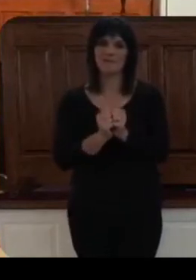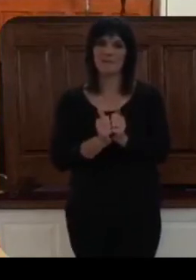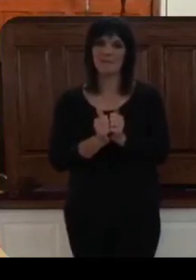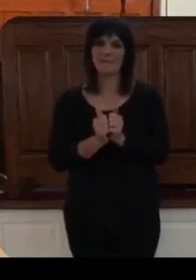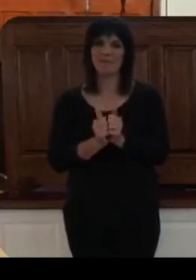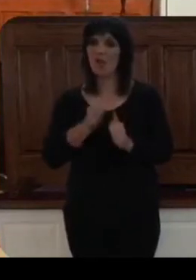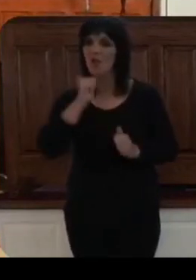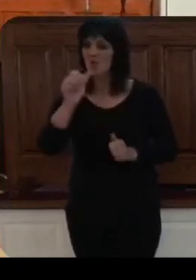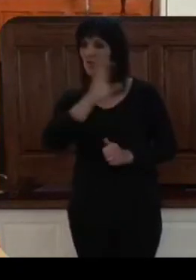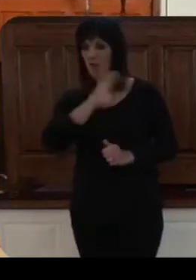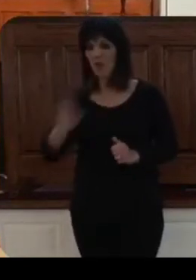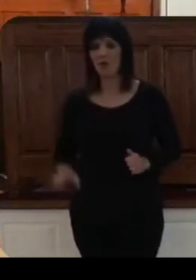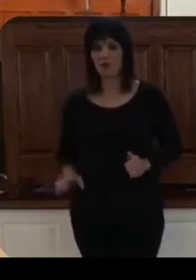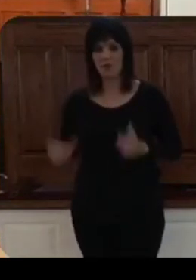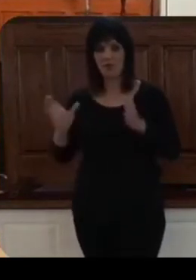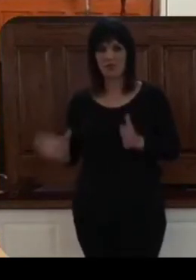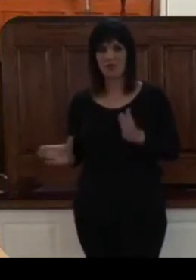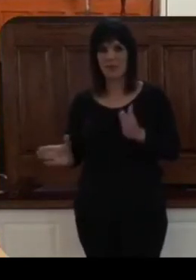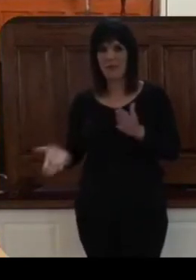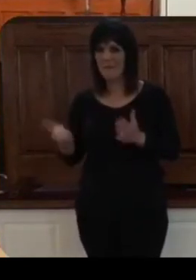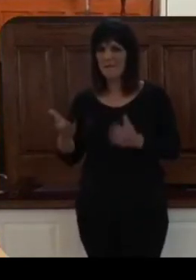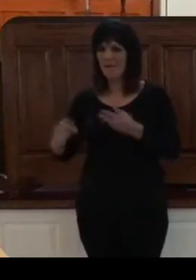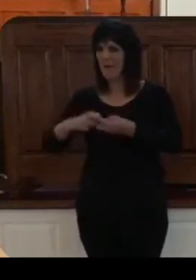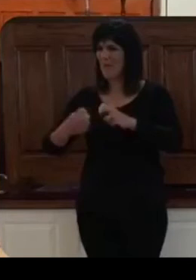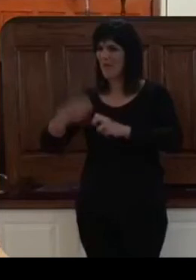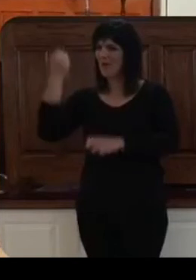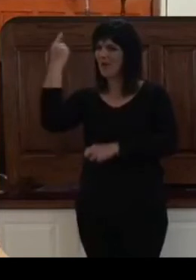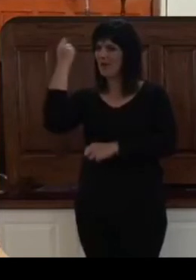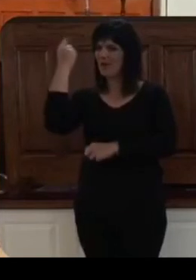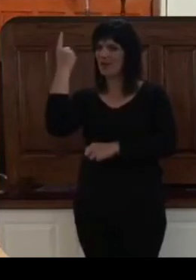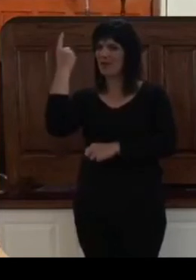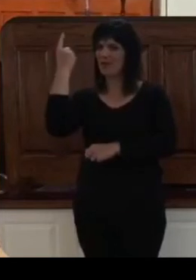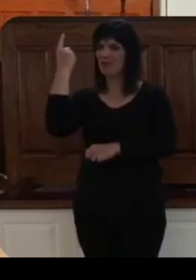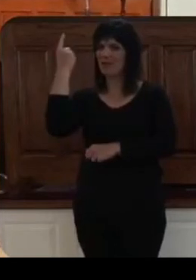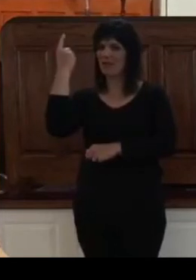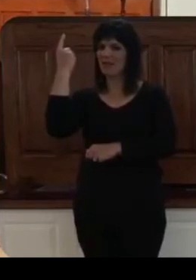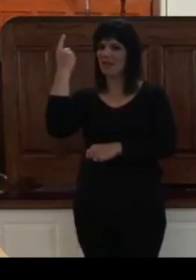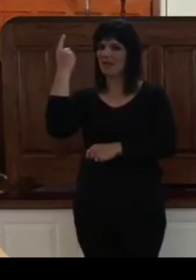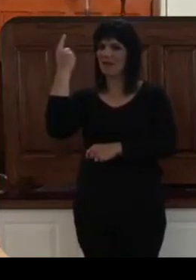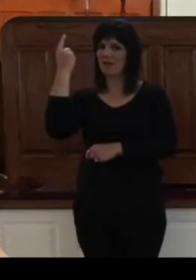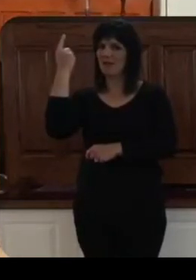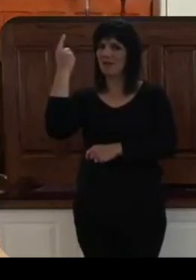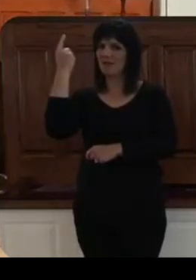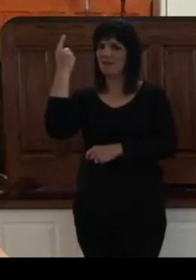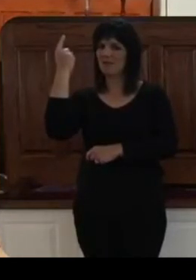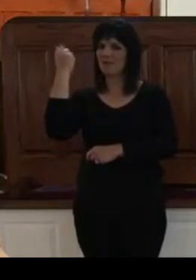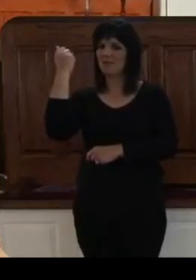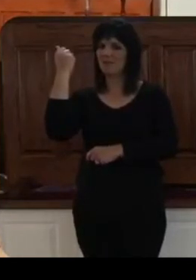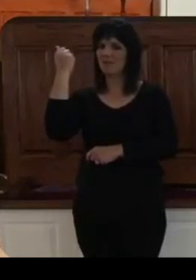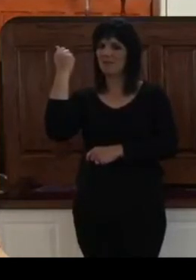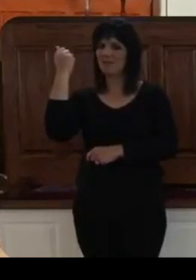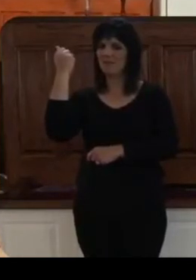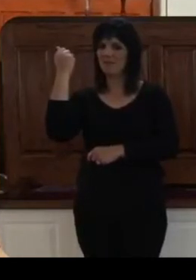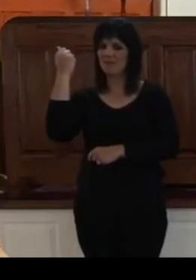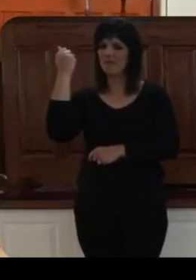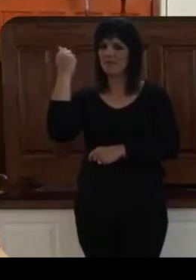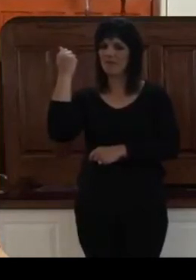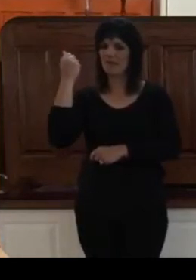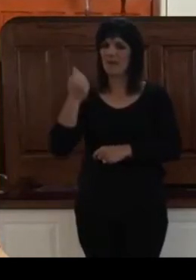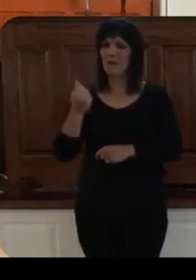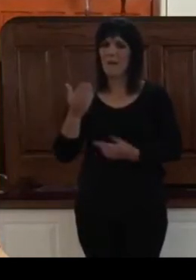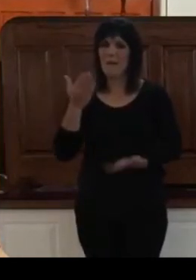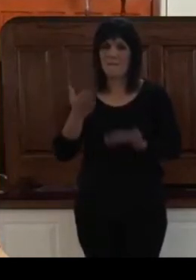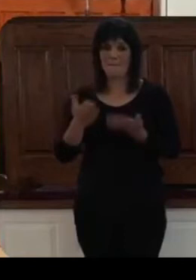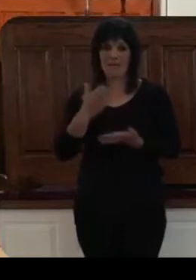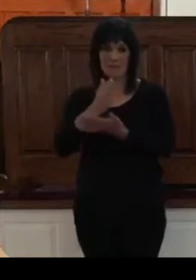you're not a Christian, it may be difficult to grasp a concept like this. I assure you, and I've been to churches like this, if